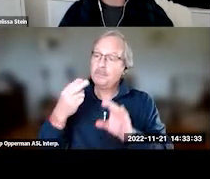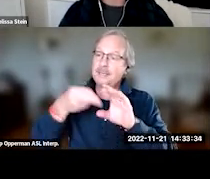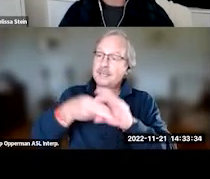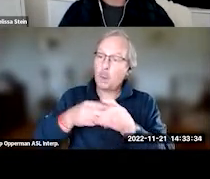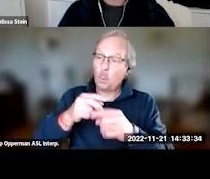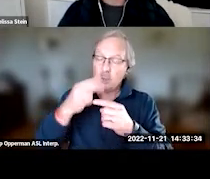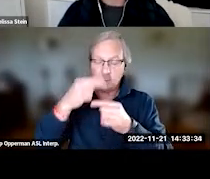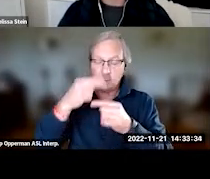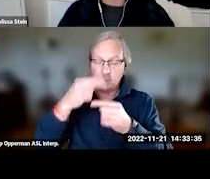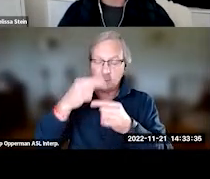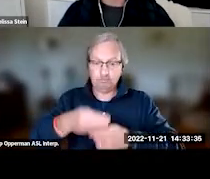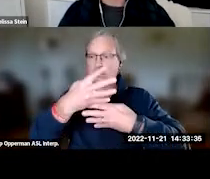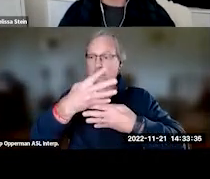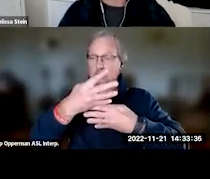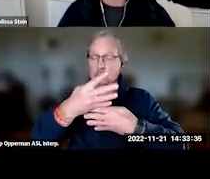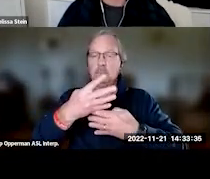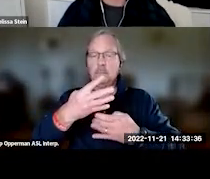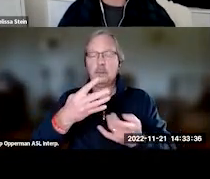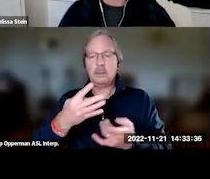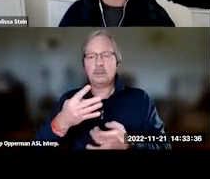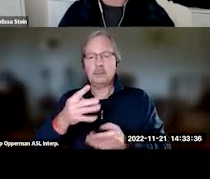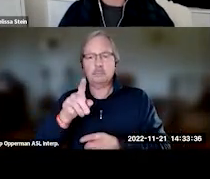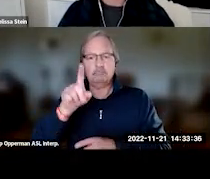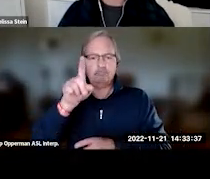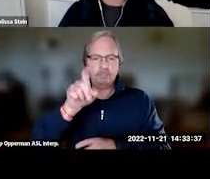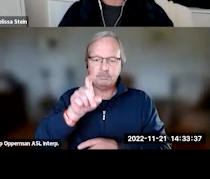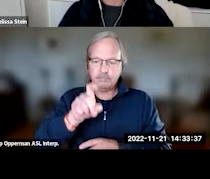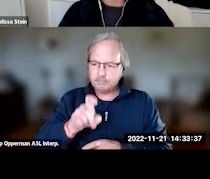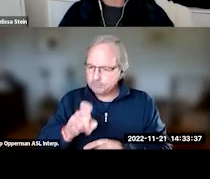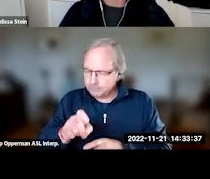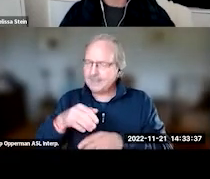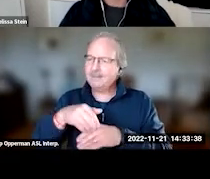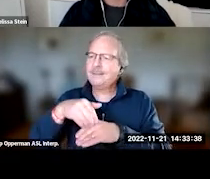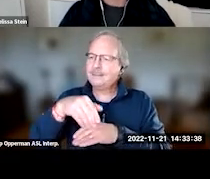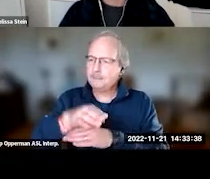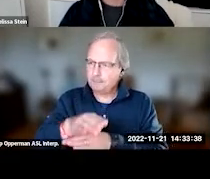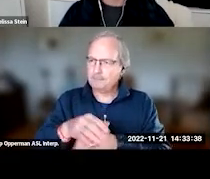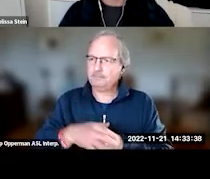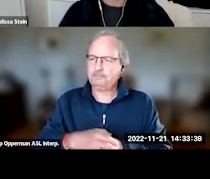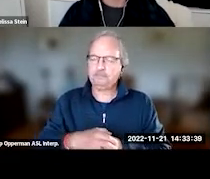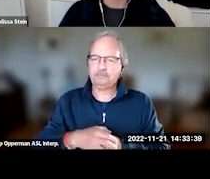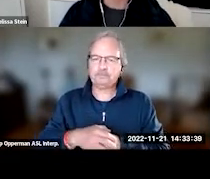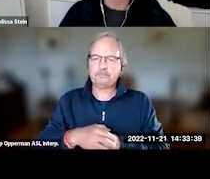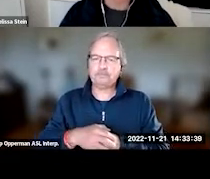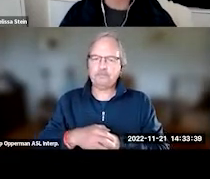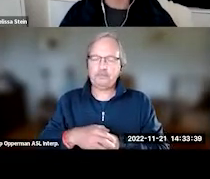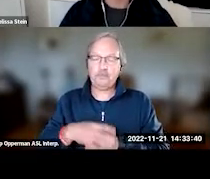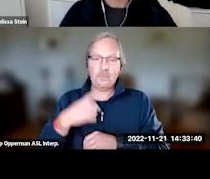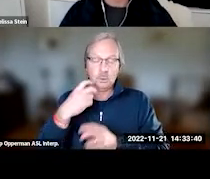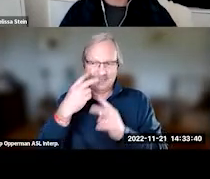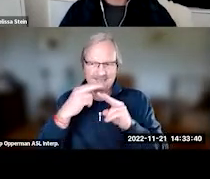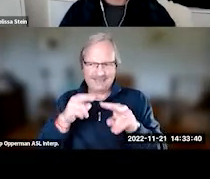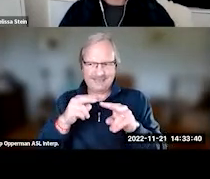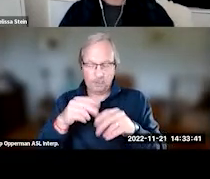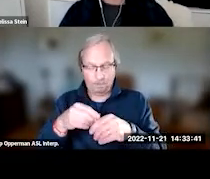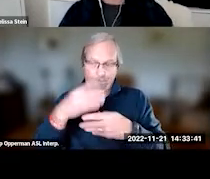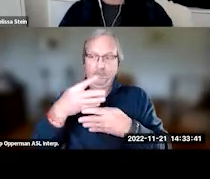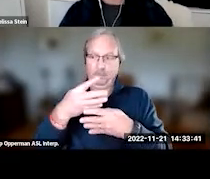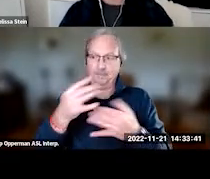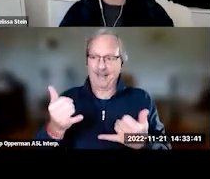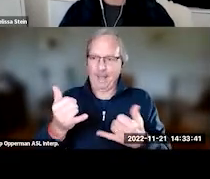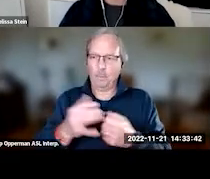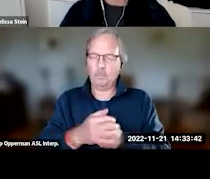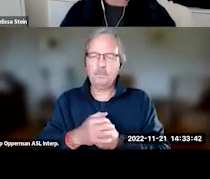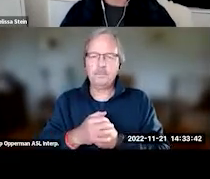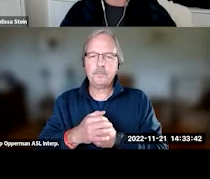poll pop up, simply select and submit your response. And you should have just seen a poll pop up now, so we